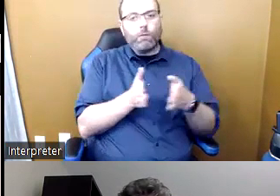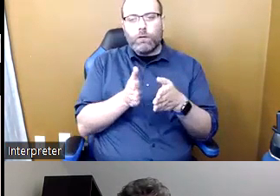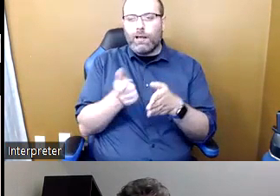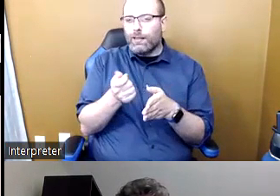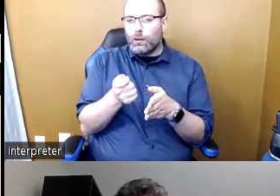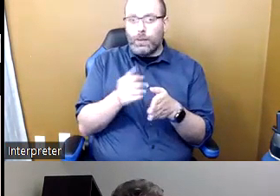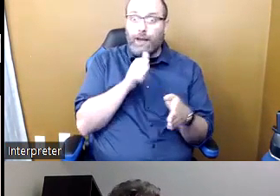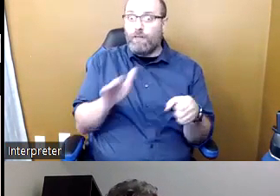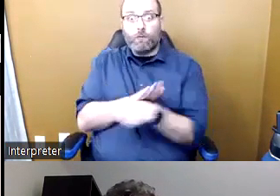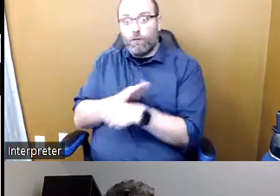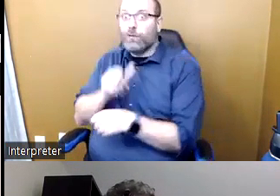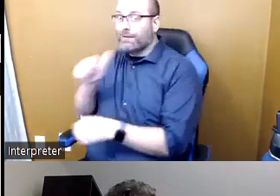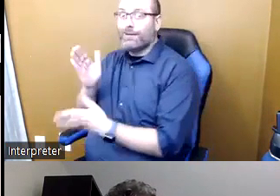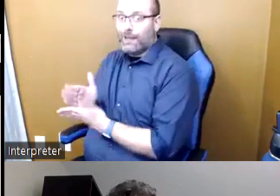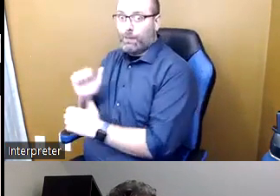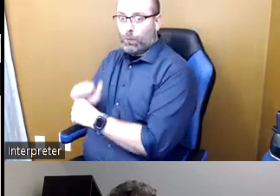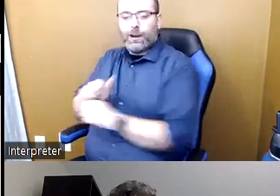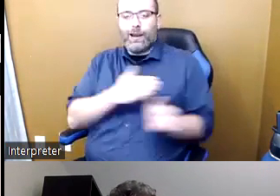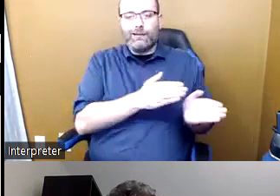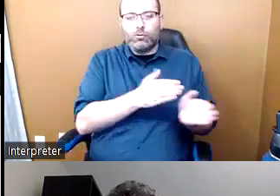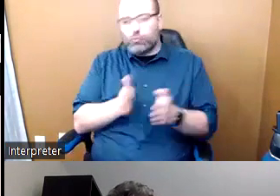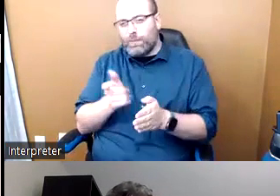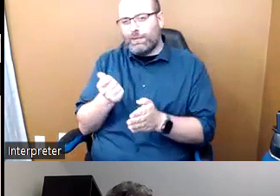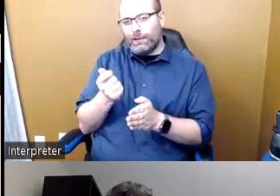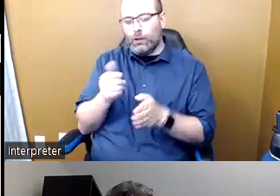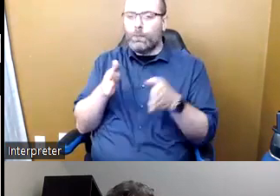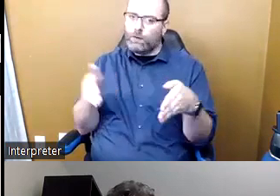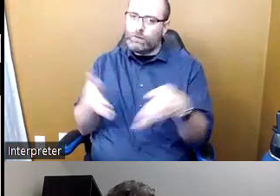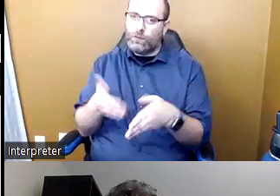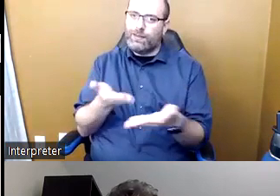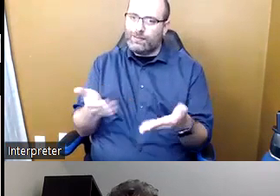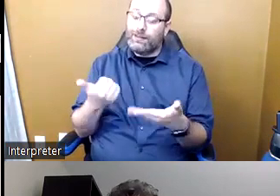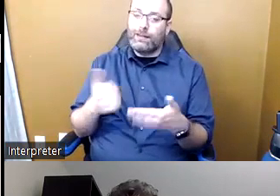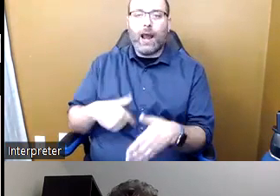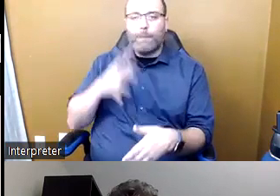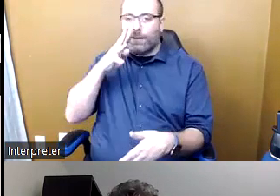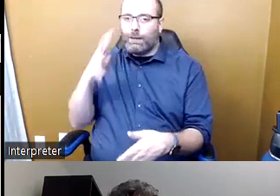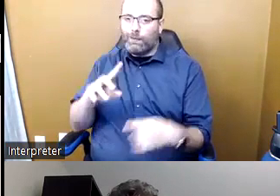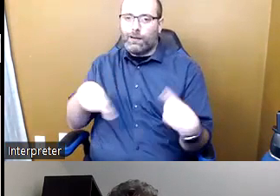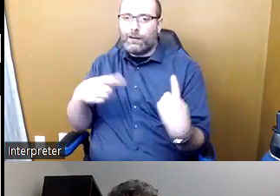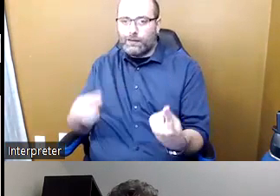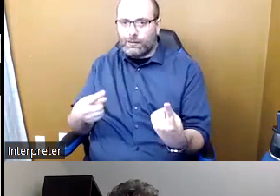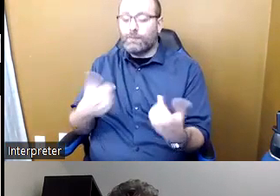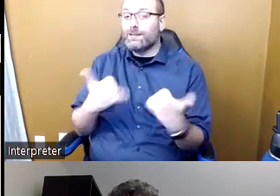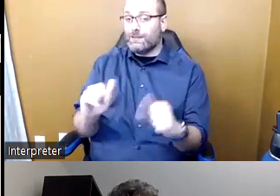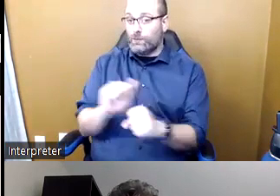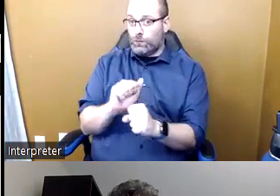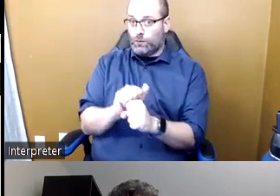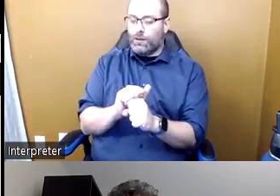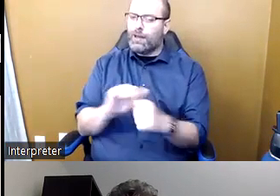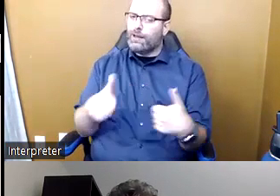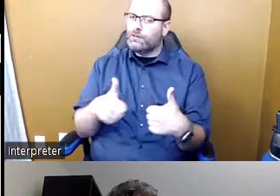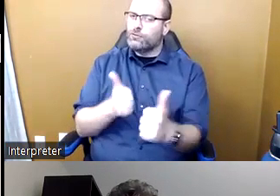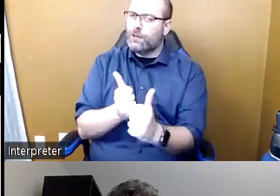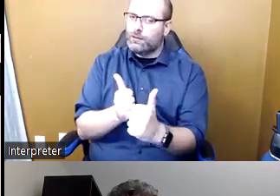still be productive? So I like to challenge the solution that gets thrown at people a lot, to just